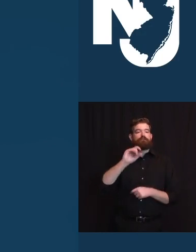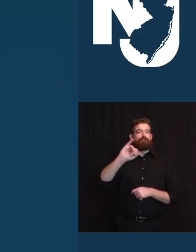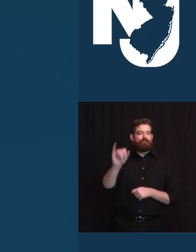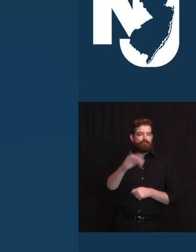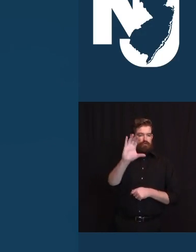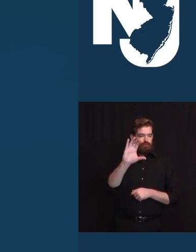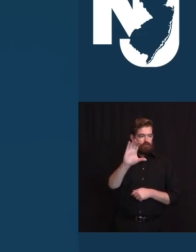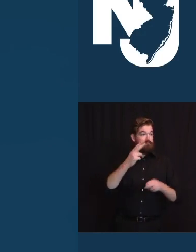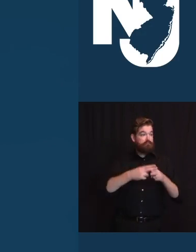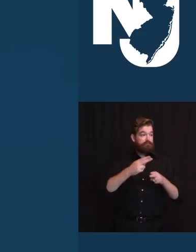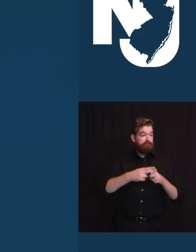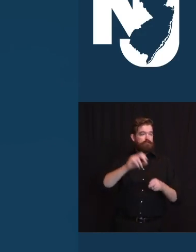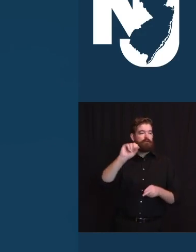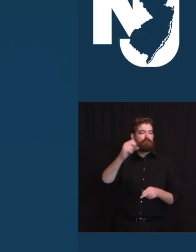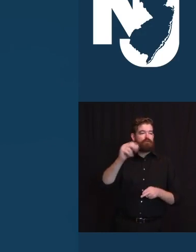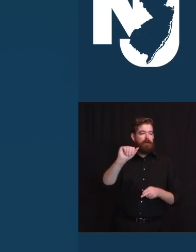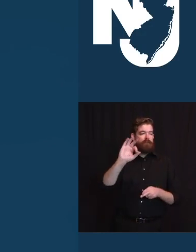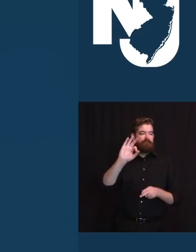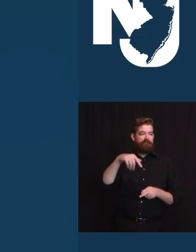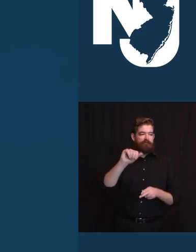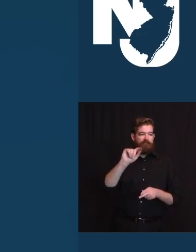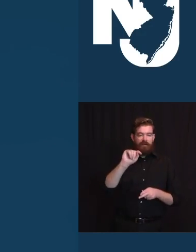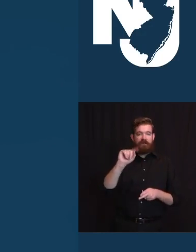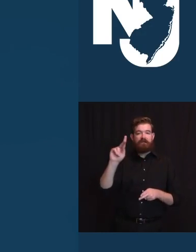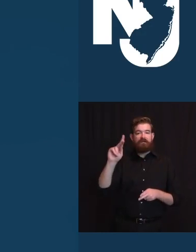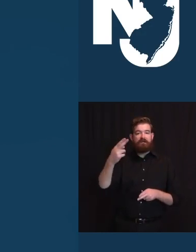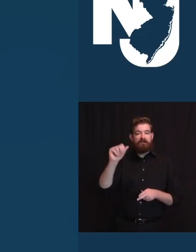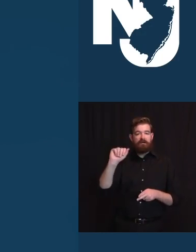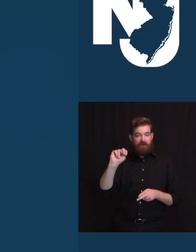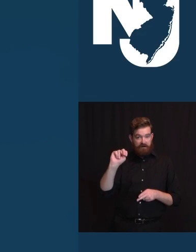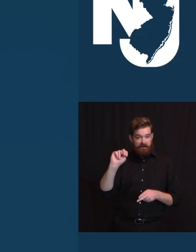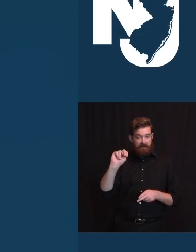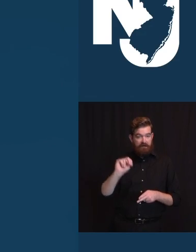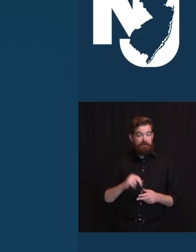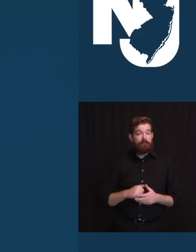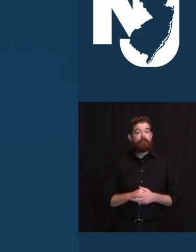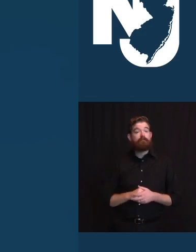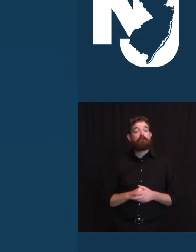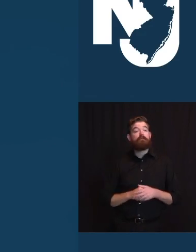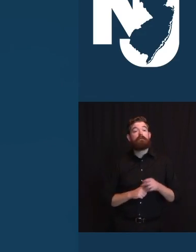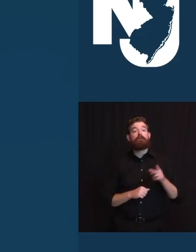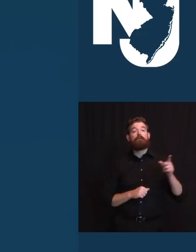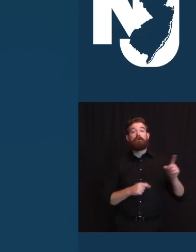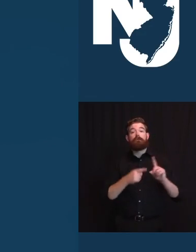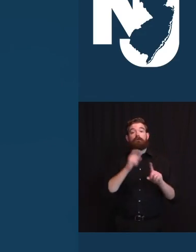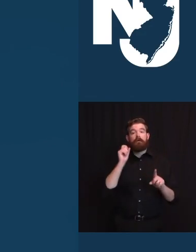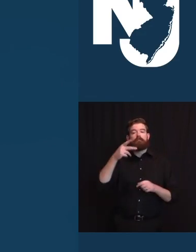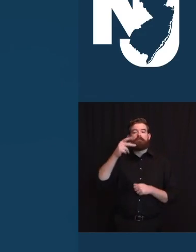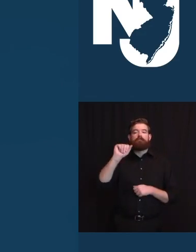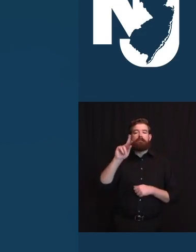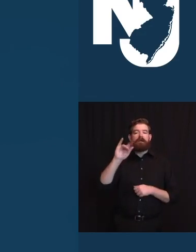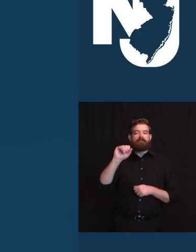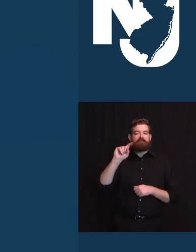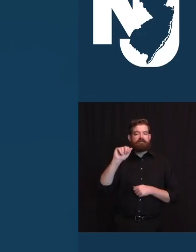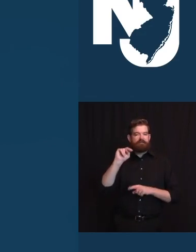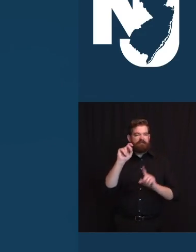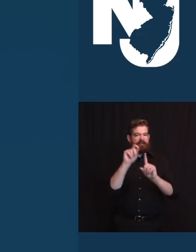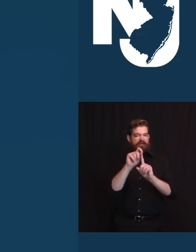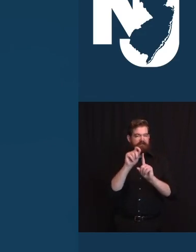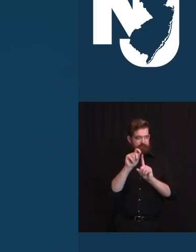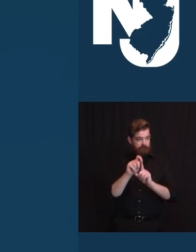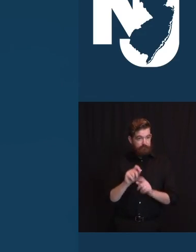community. Shavkat came to the United States in the 1980s on a student visa to attend a computer certification